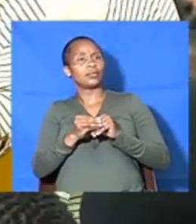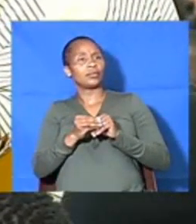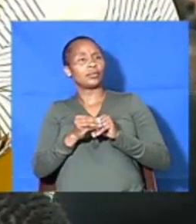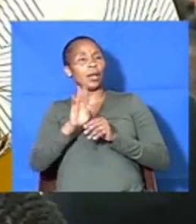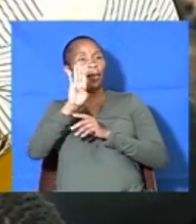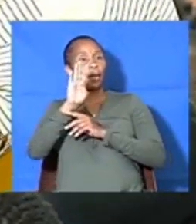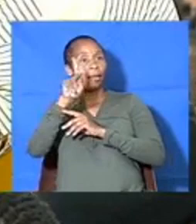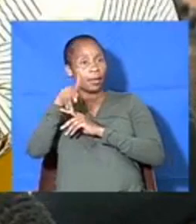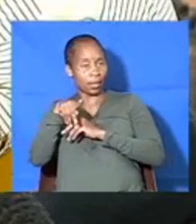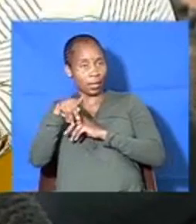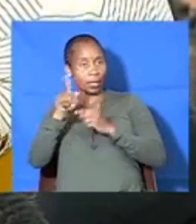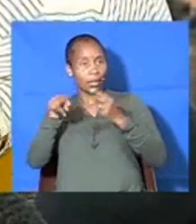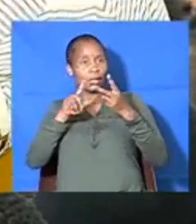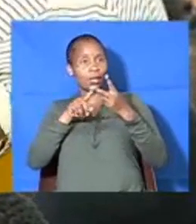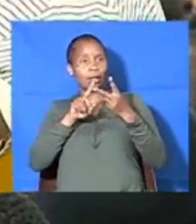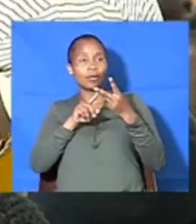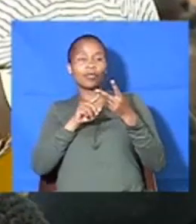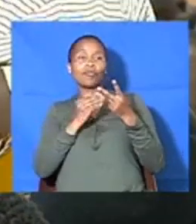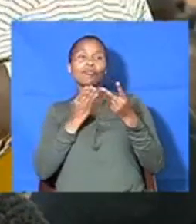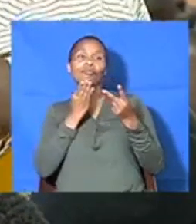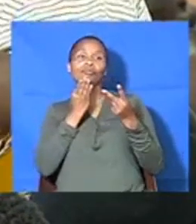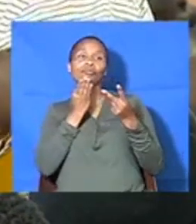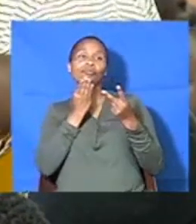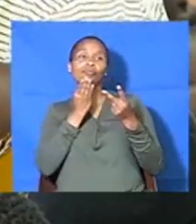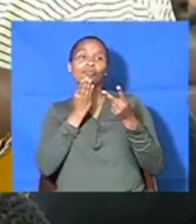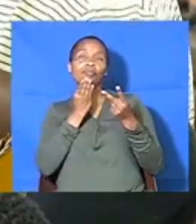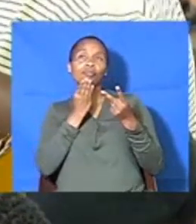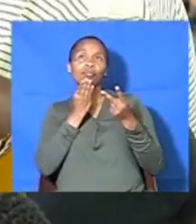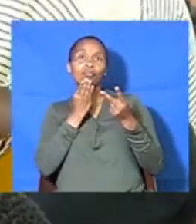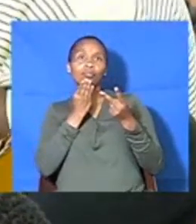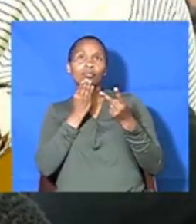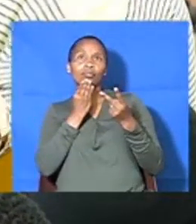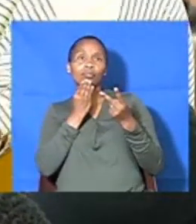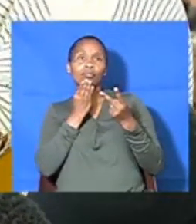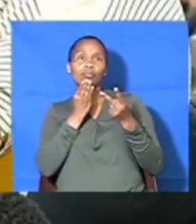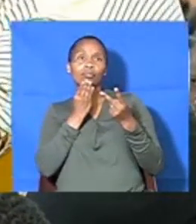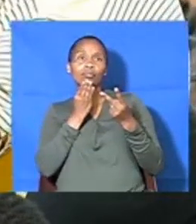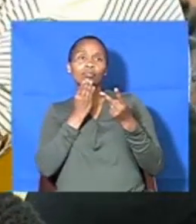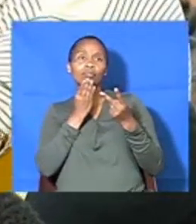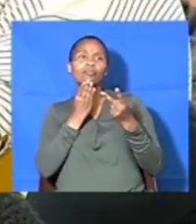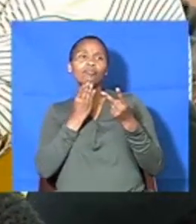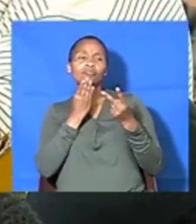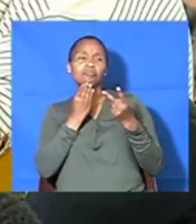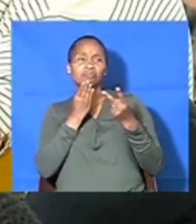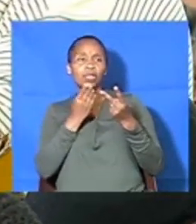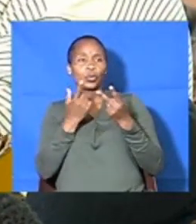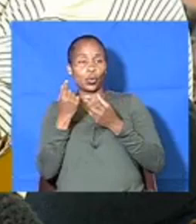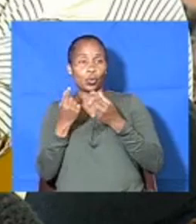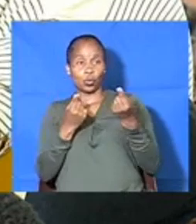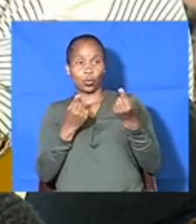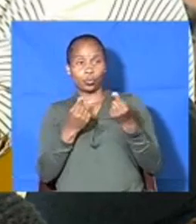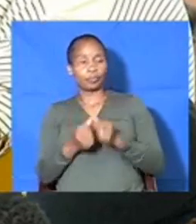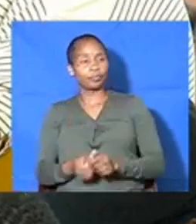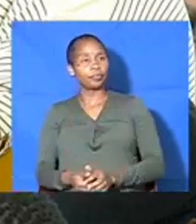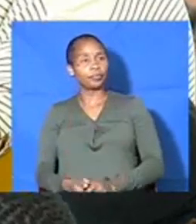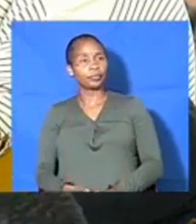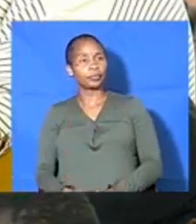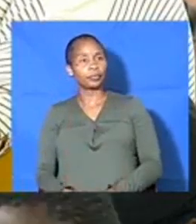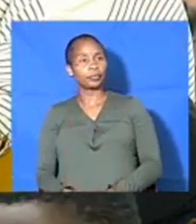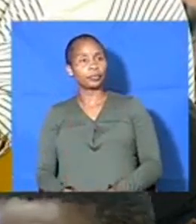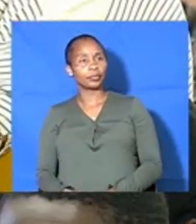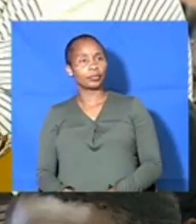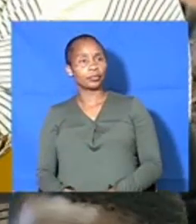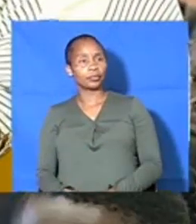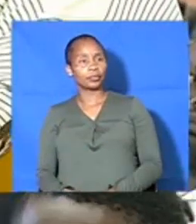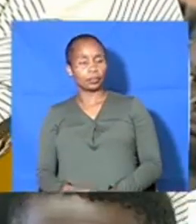So I'm asking the Department of Health to help us with those who sell liquor that they must close because we